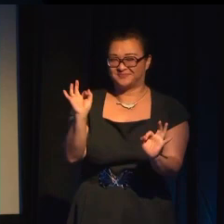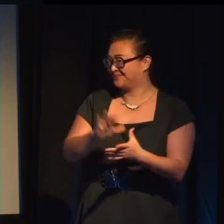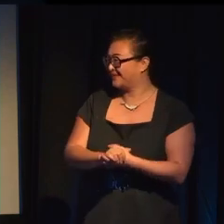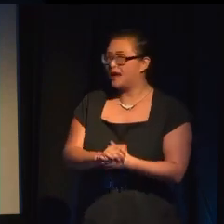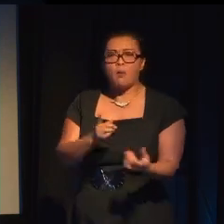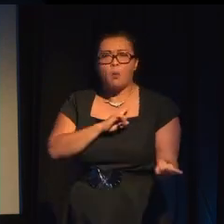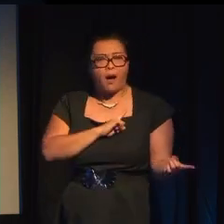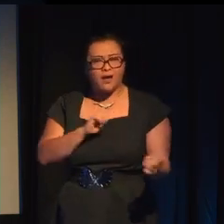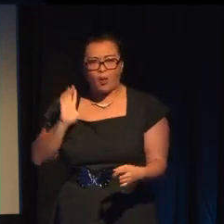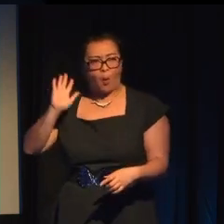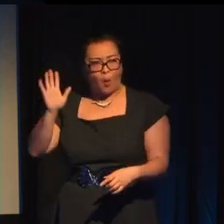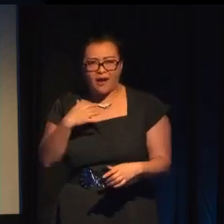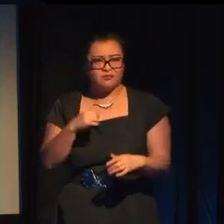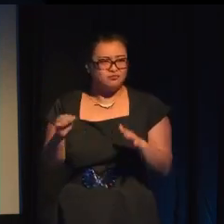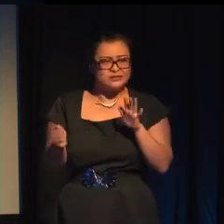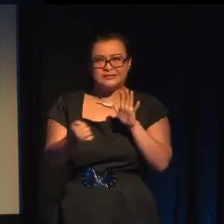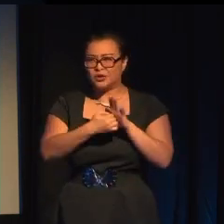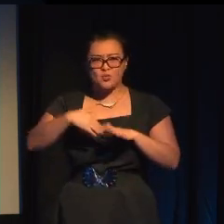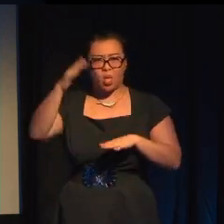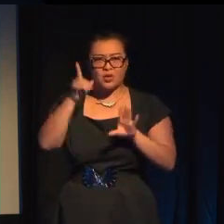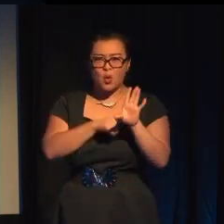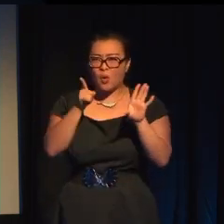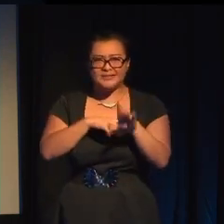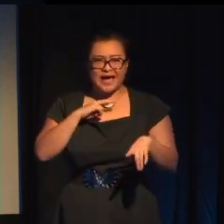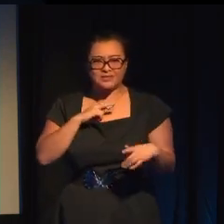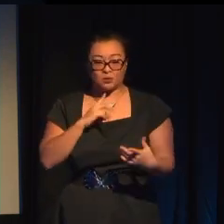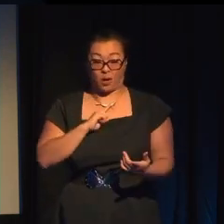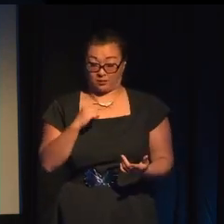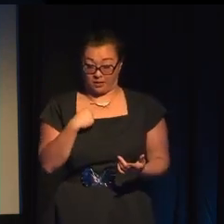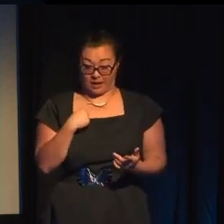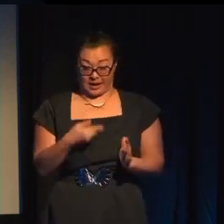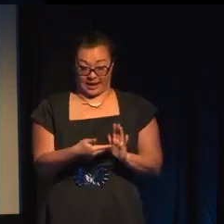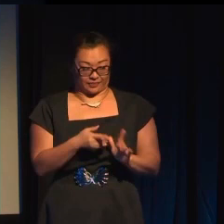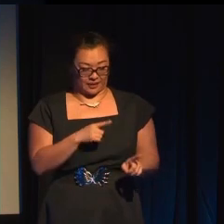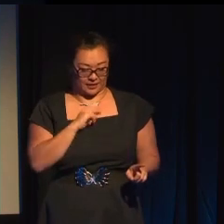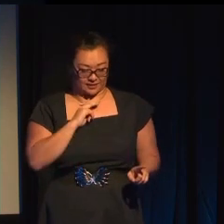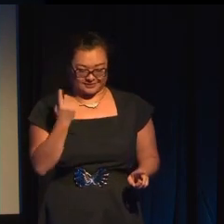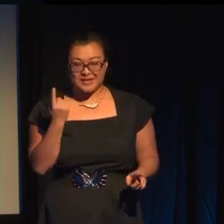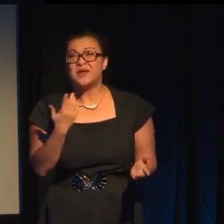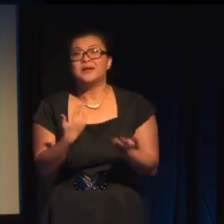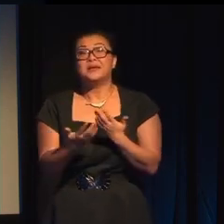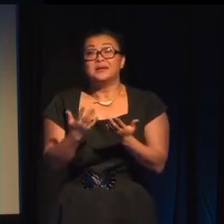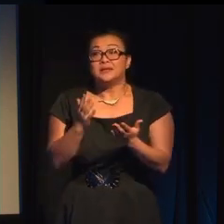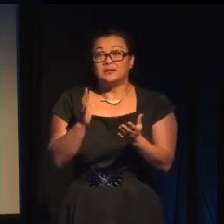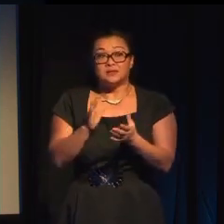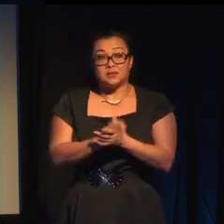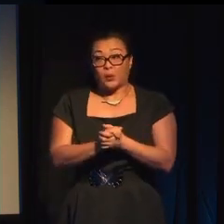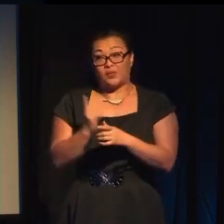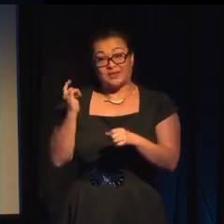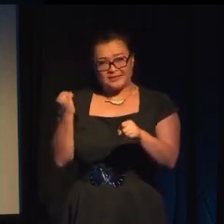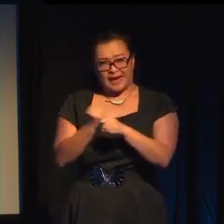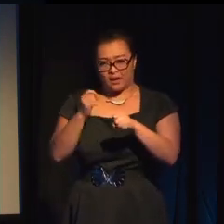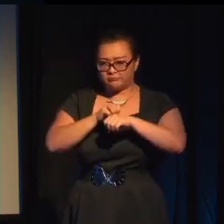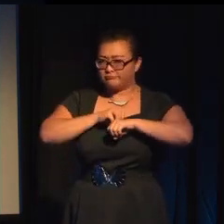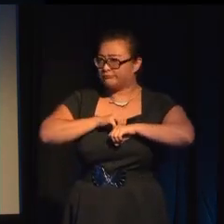do they put ridiculous Yorkshire accents? I don't know. Why did I put ridiculous Yorkshire accents on that? And so this game came out,